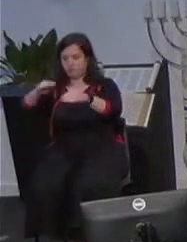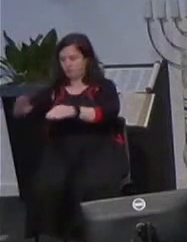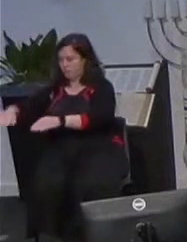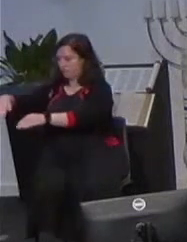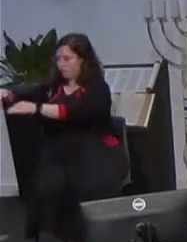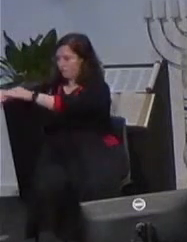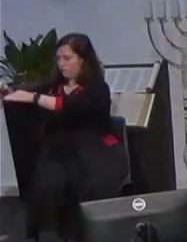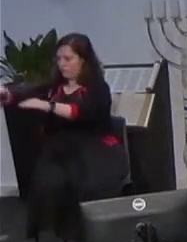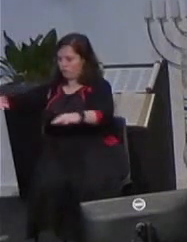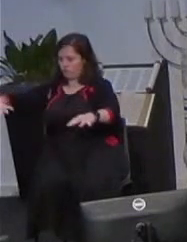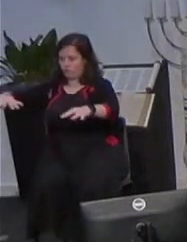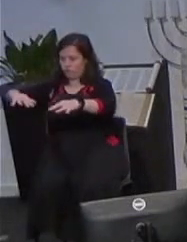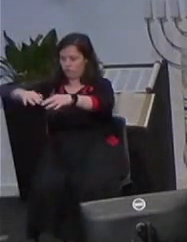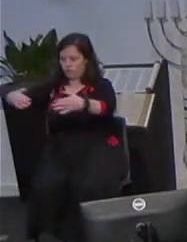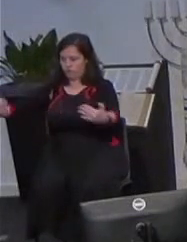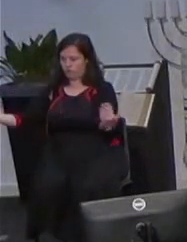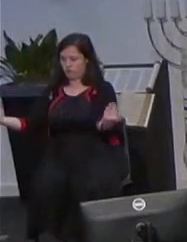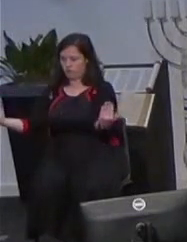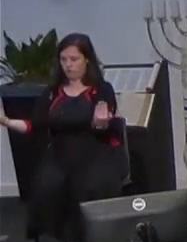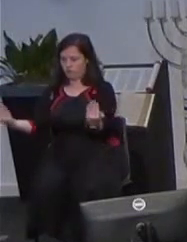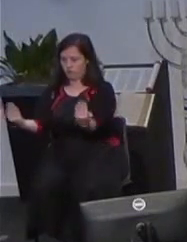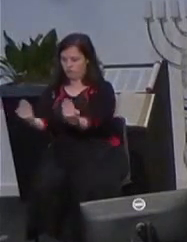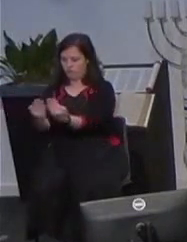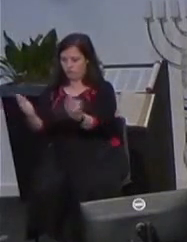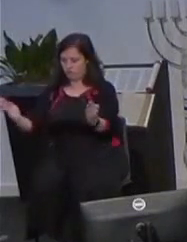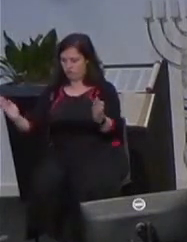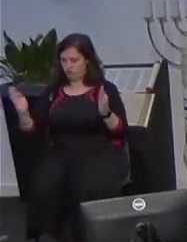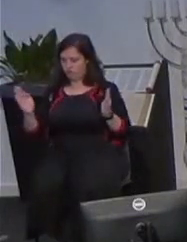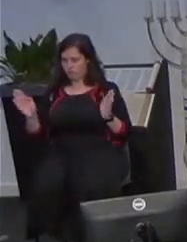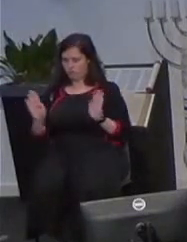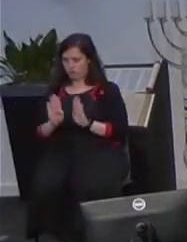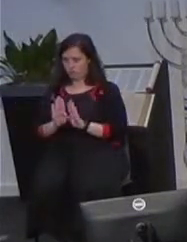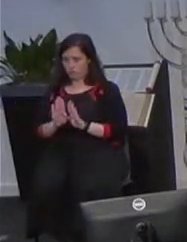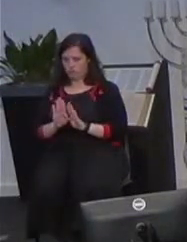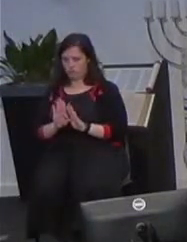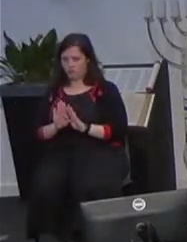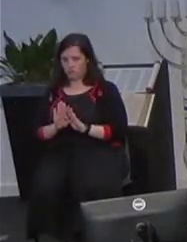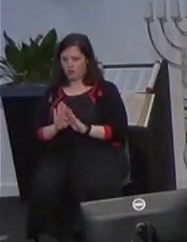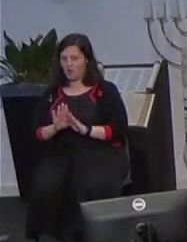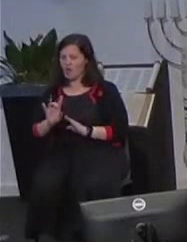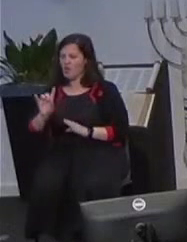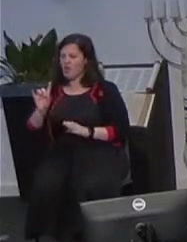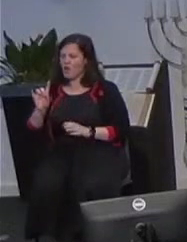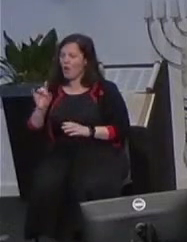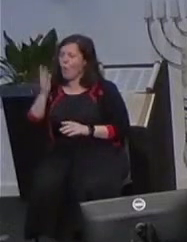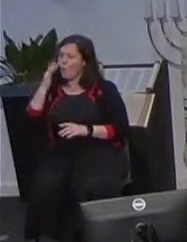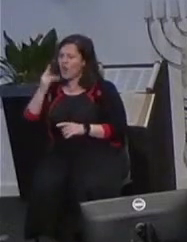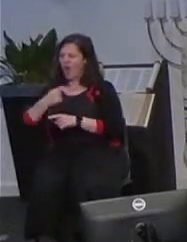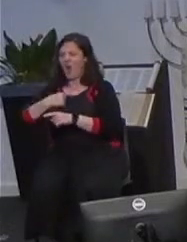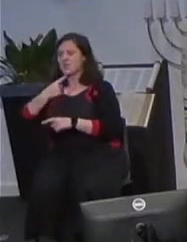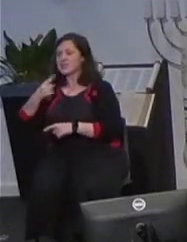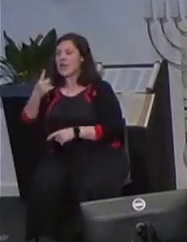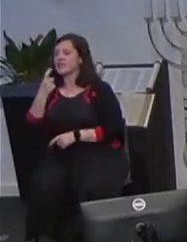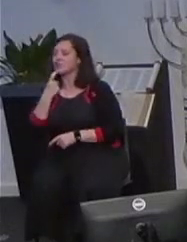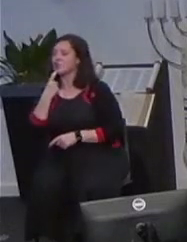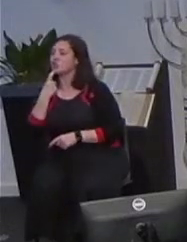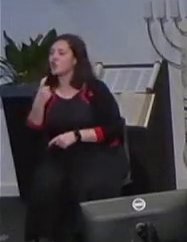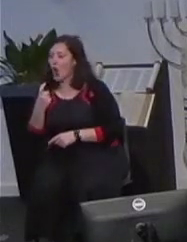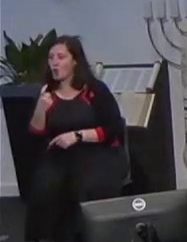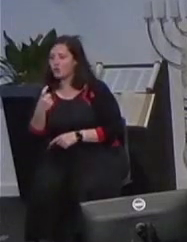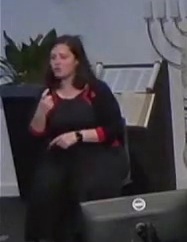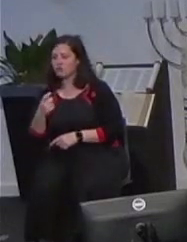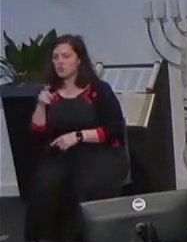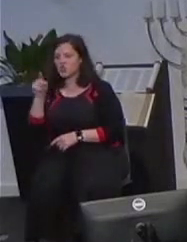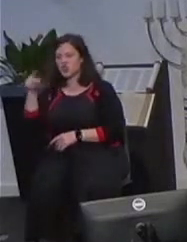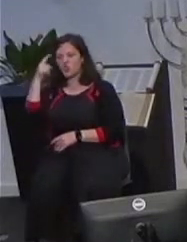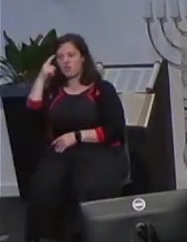But one word that you don't normally associate with stone is living, is it? I mean, you pick up a rock and you don't